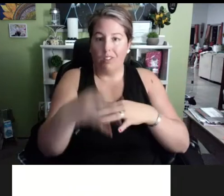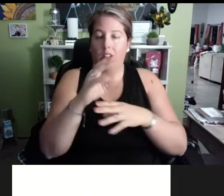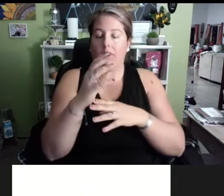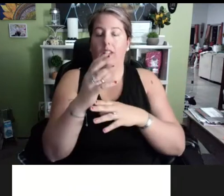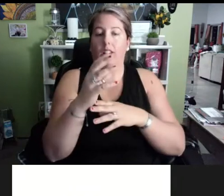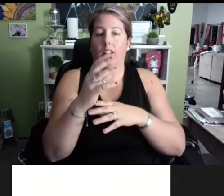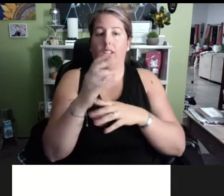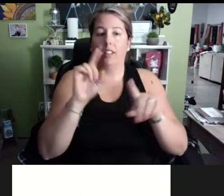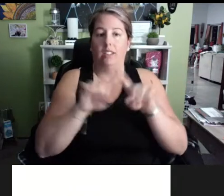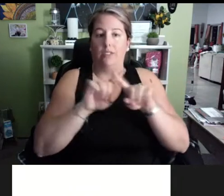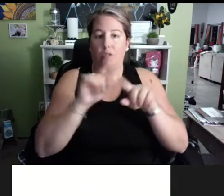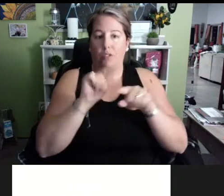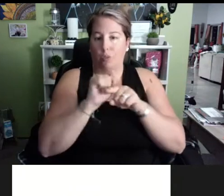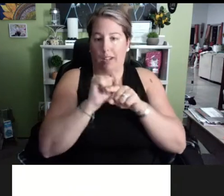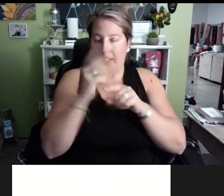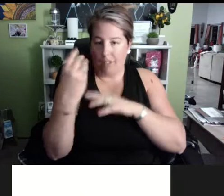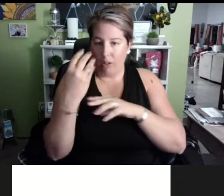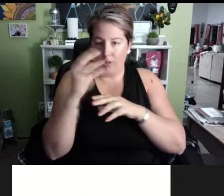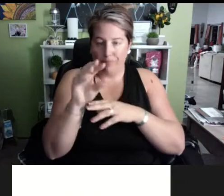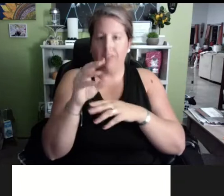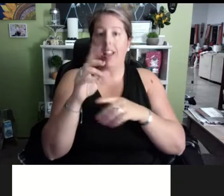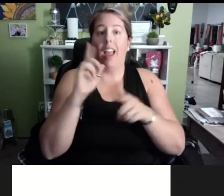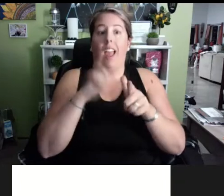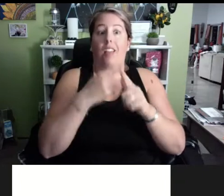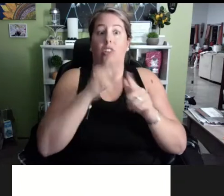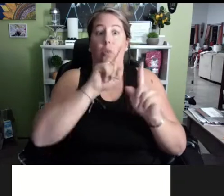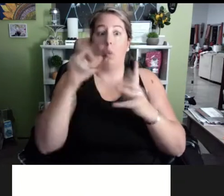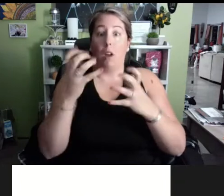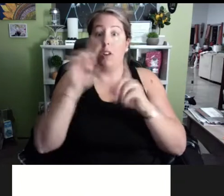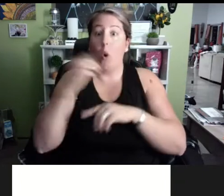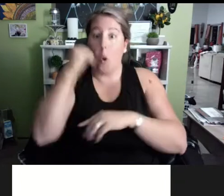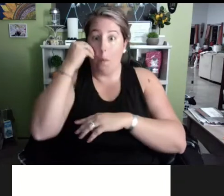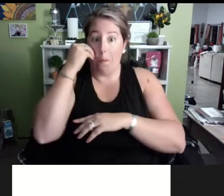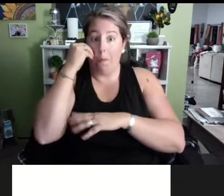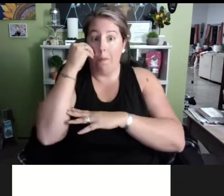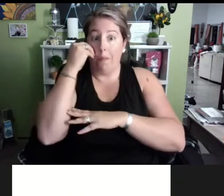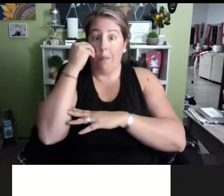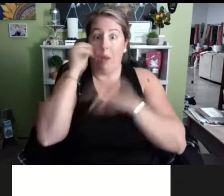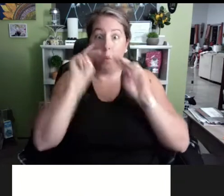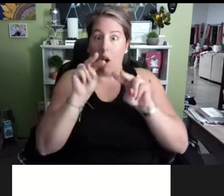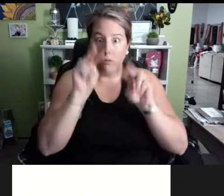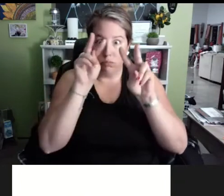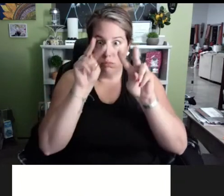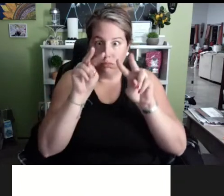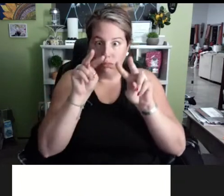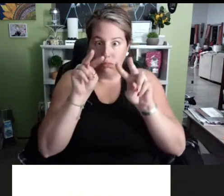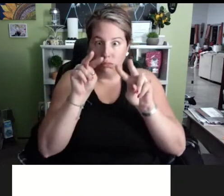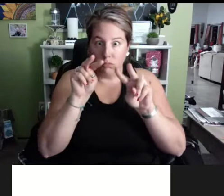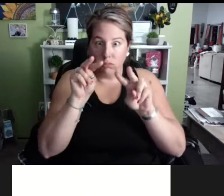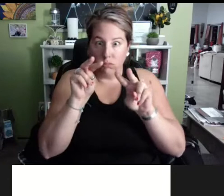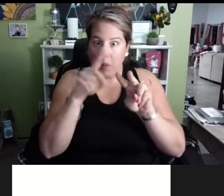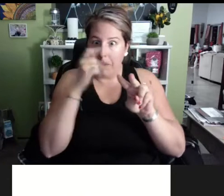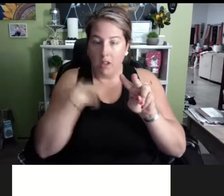Thursday, and I just wanted to go home and work on it right then because it